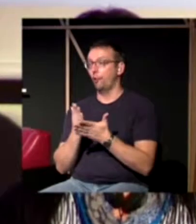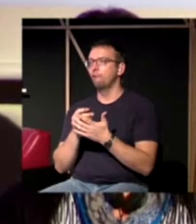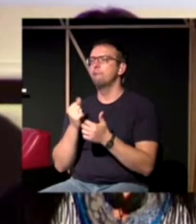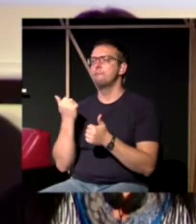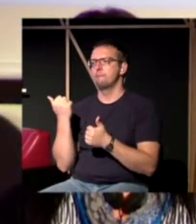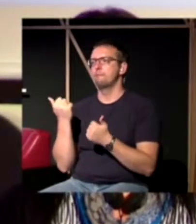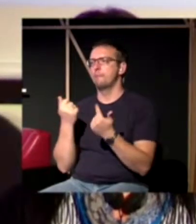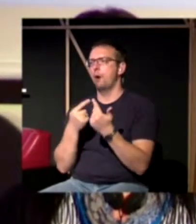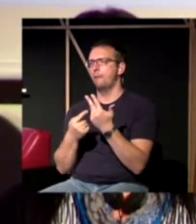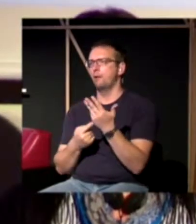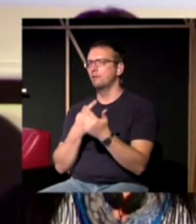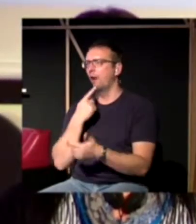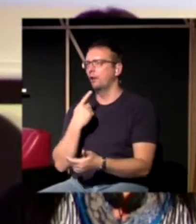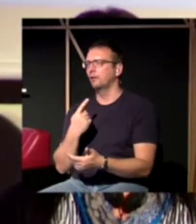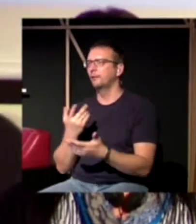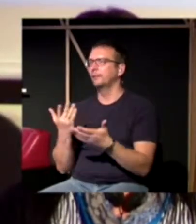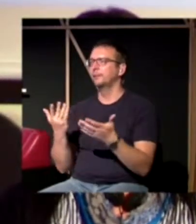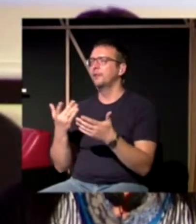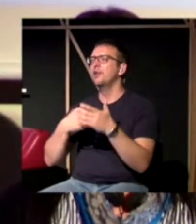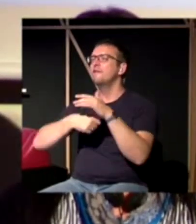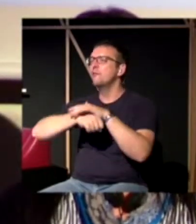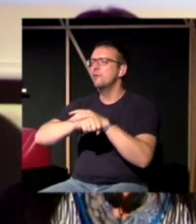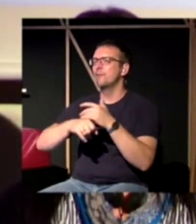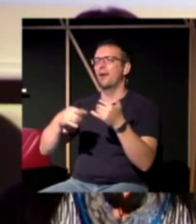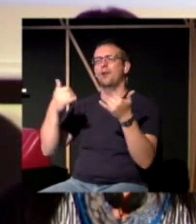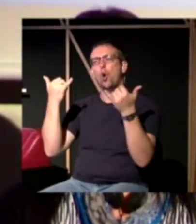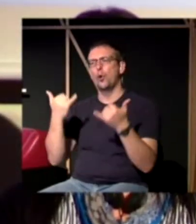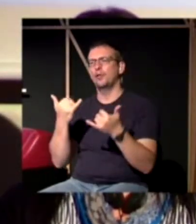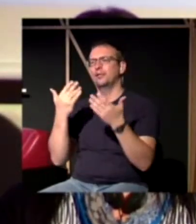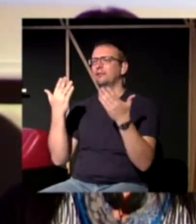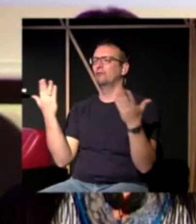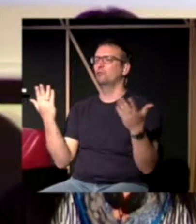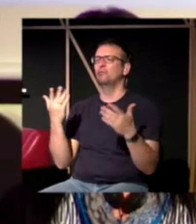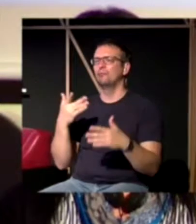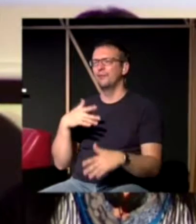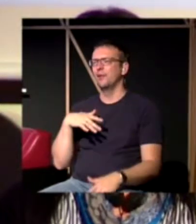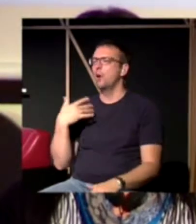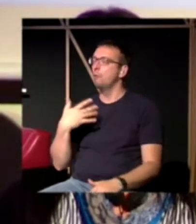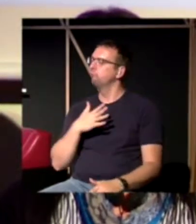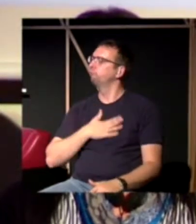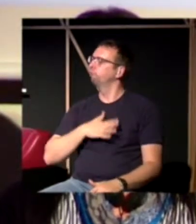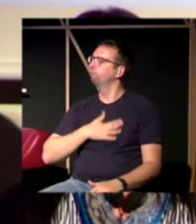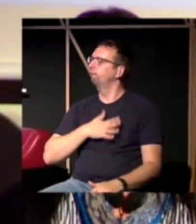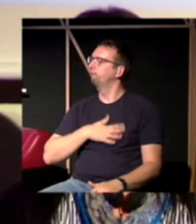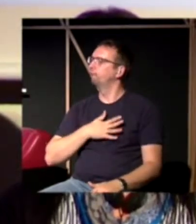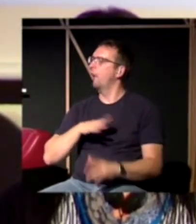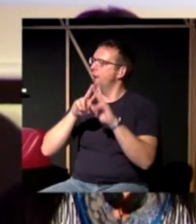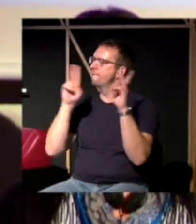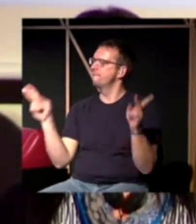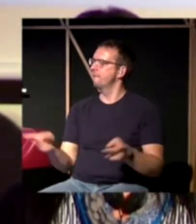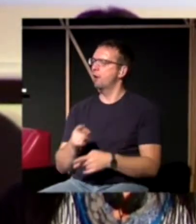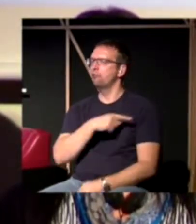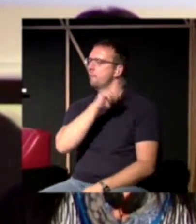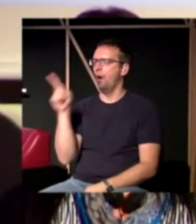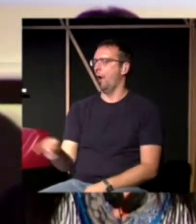it's very a popular sport, and it's important in every corner in the world. So sponsors are also everywhere in